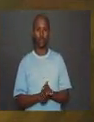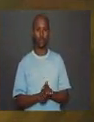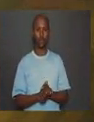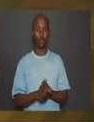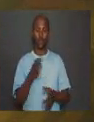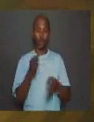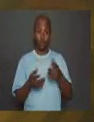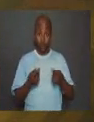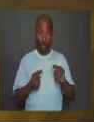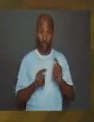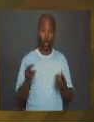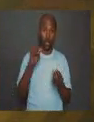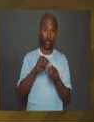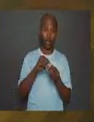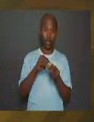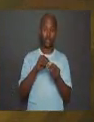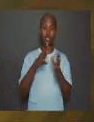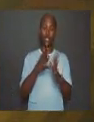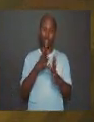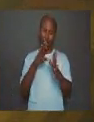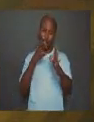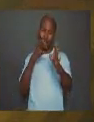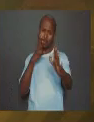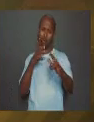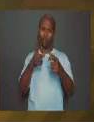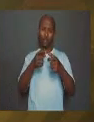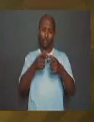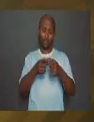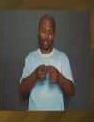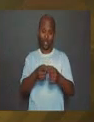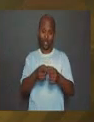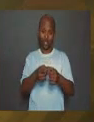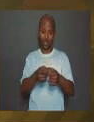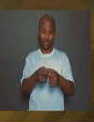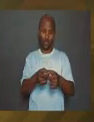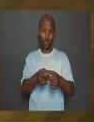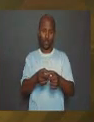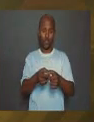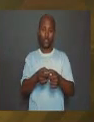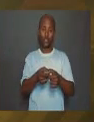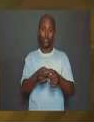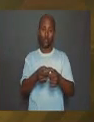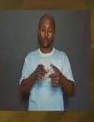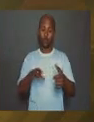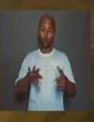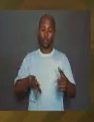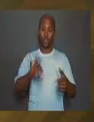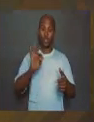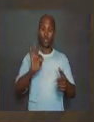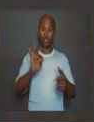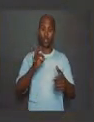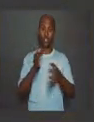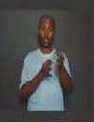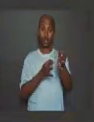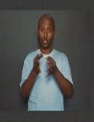If you try to add the terms of an infinite sequence, you get an expression of the form